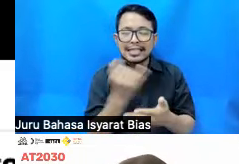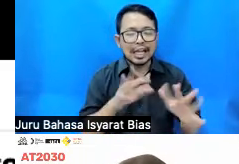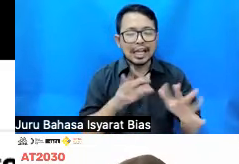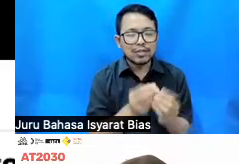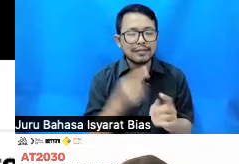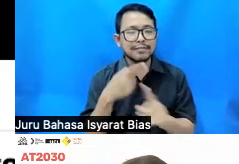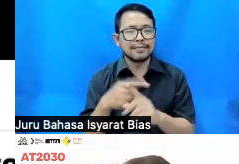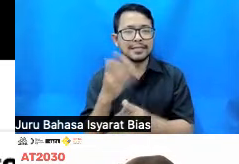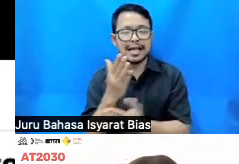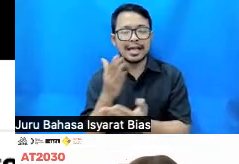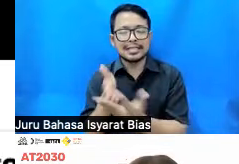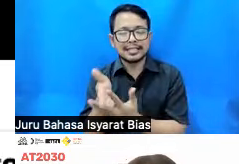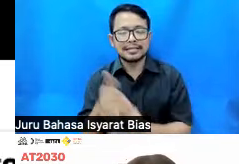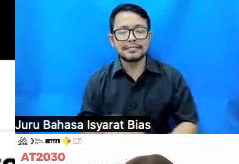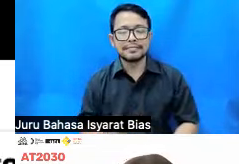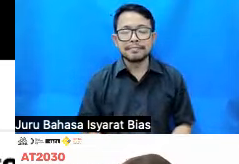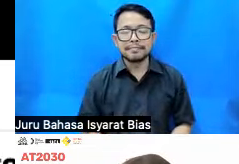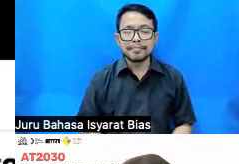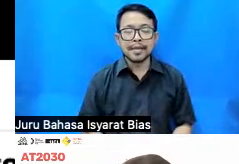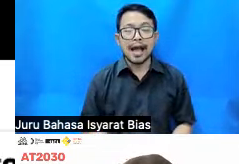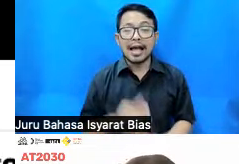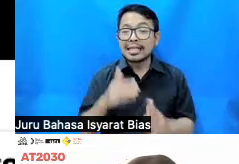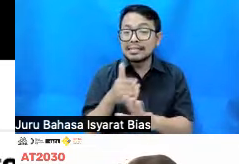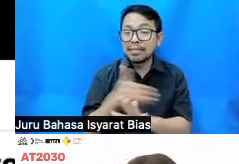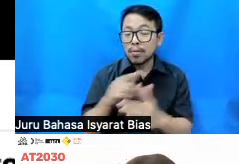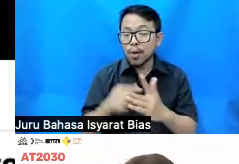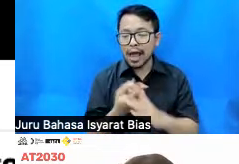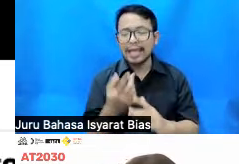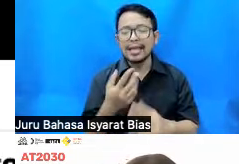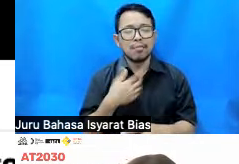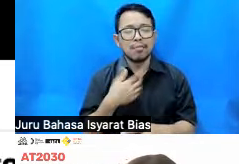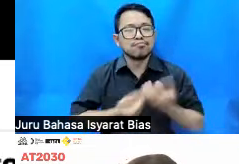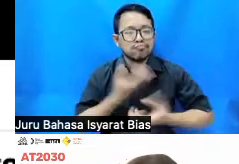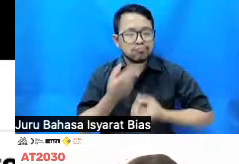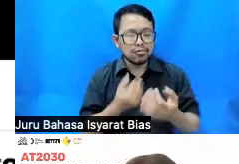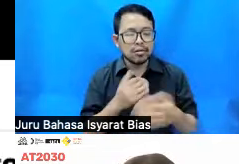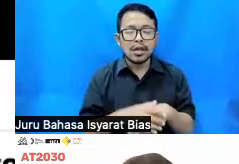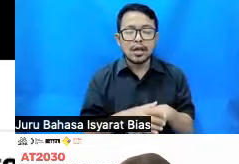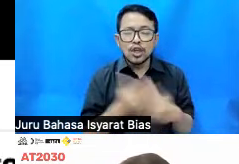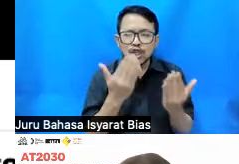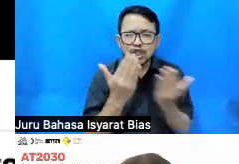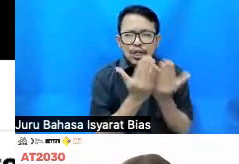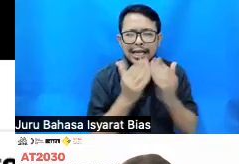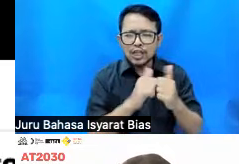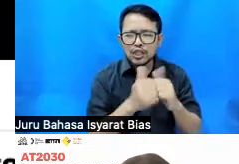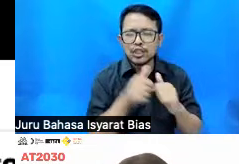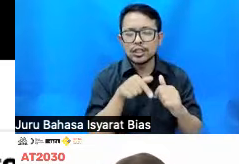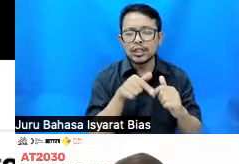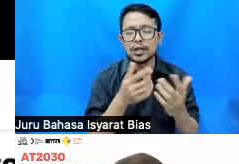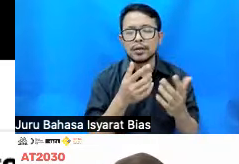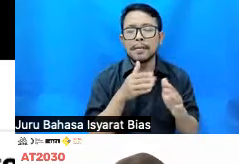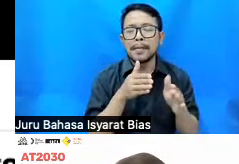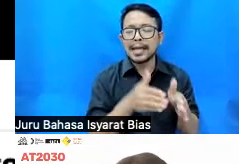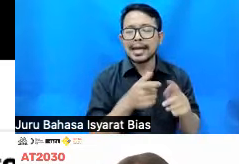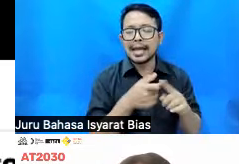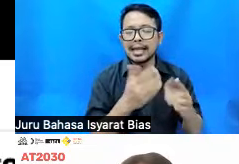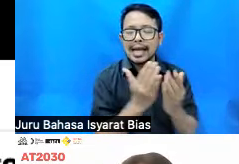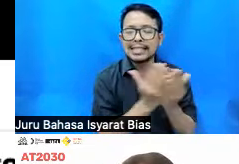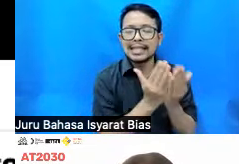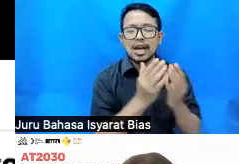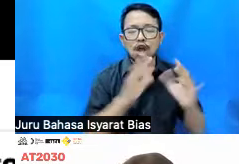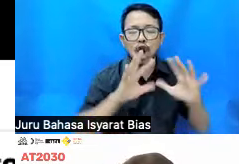So before I started, I just wanted to mention that this case study is part of a global study that is looking at different cities around the world to